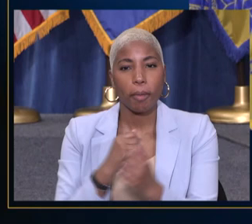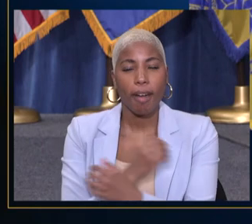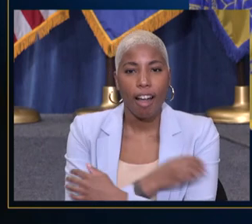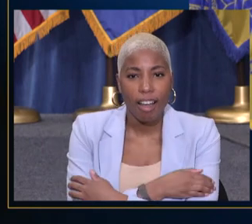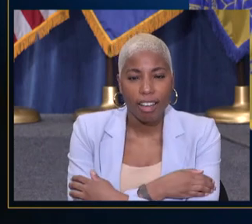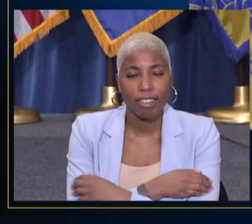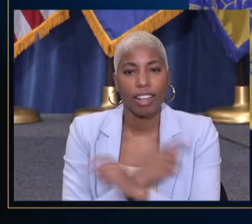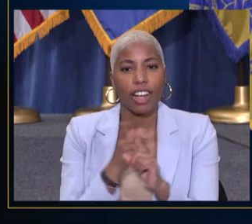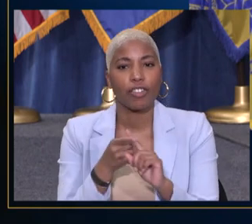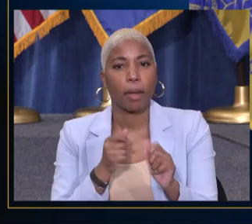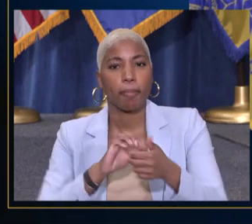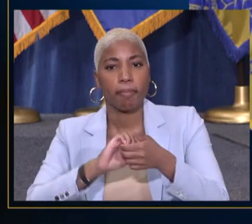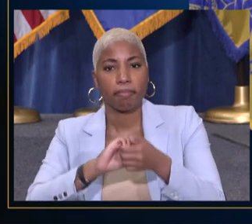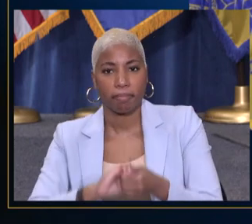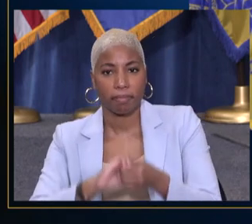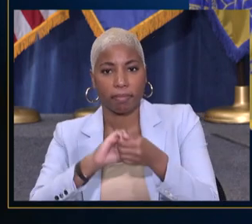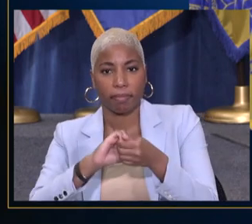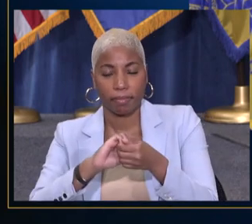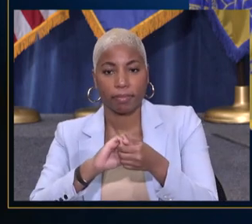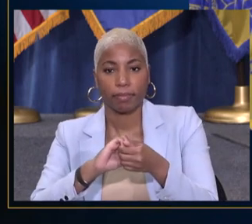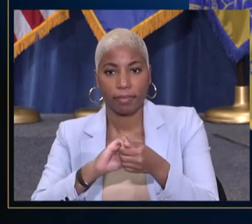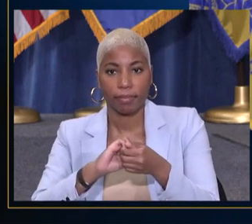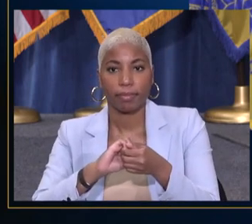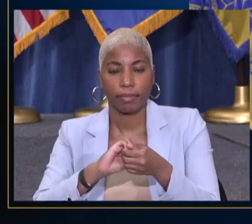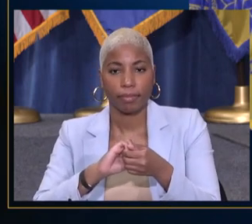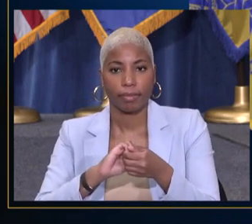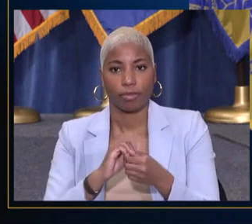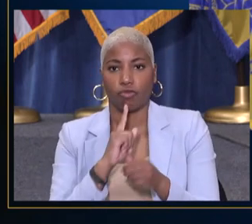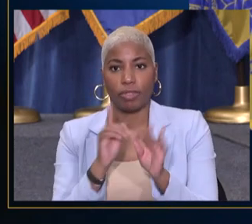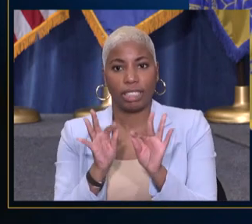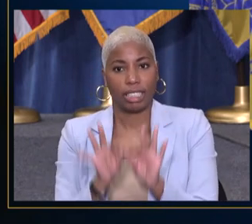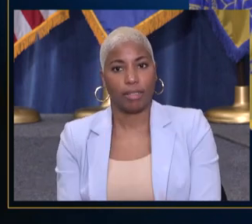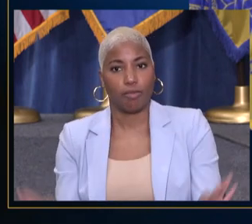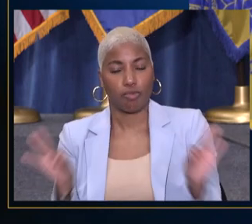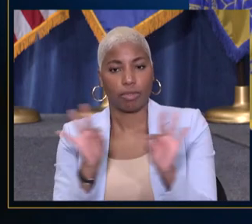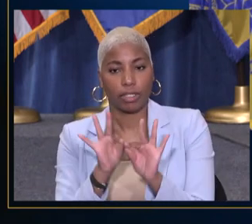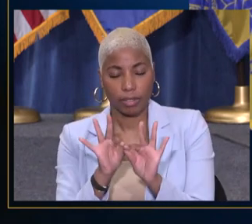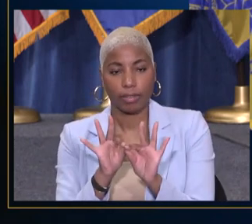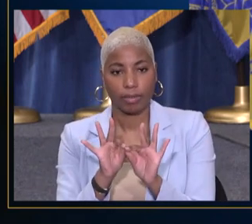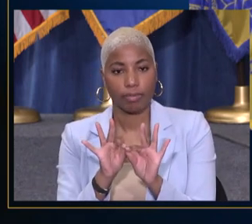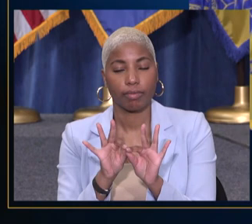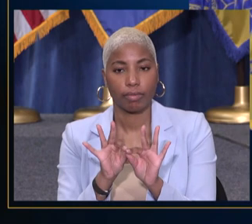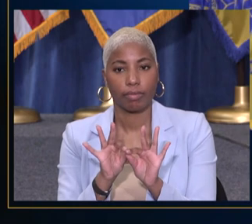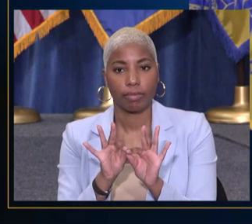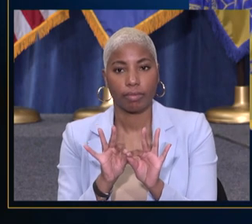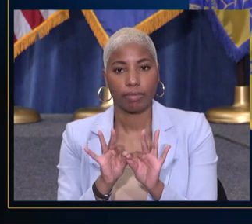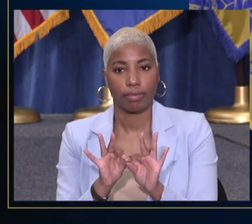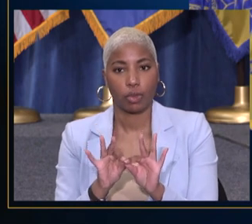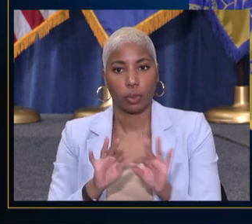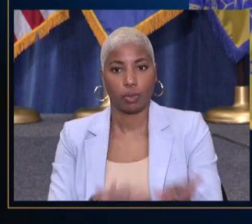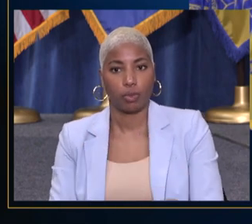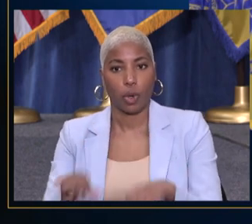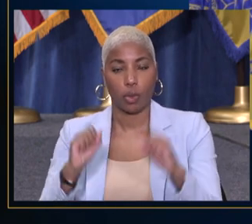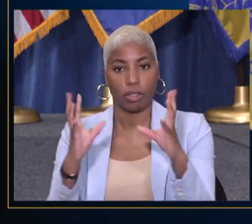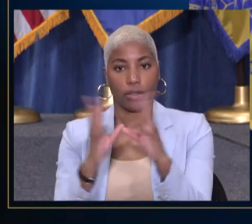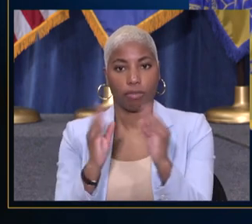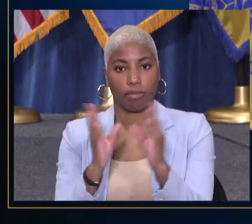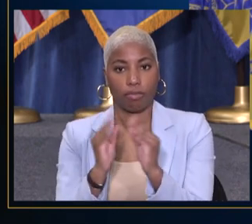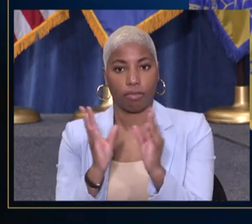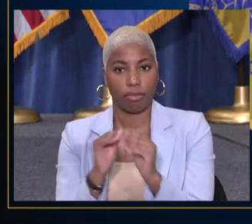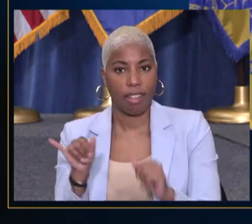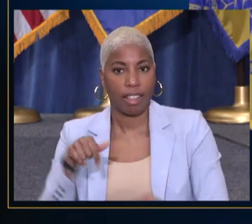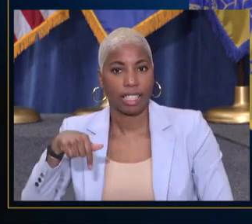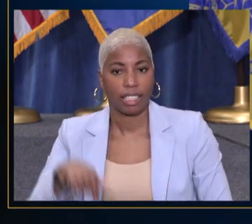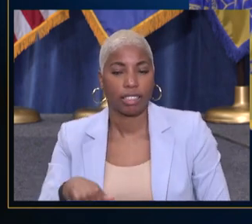and those handshakes how important it is to have a session like this that is